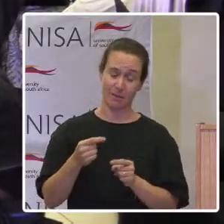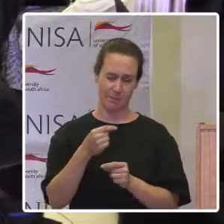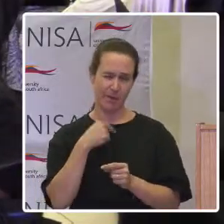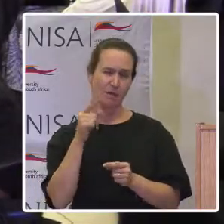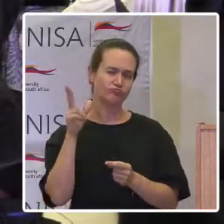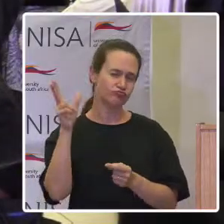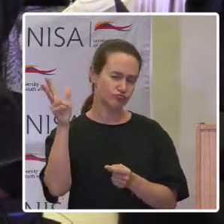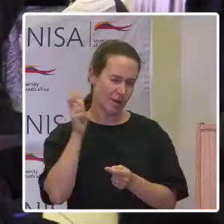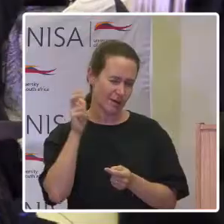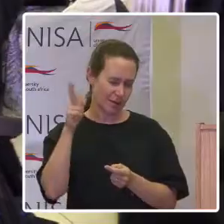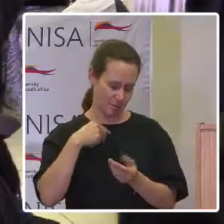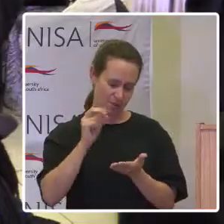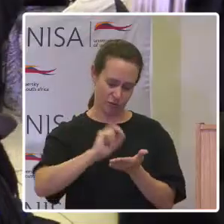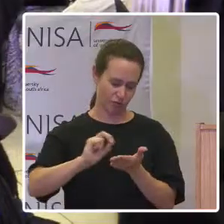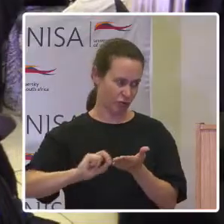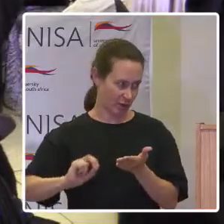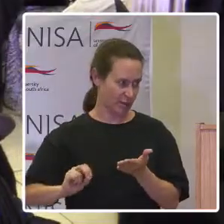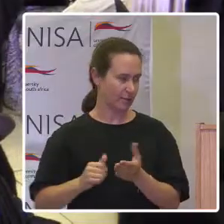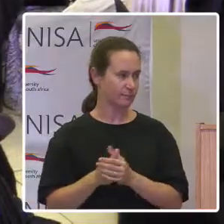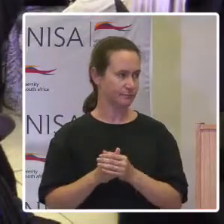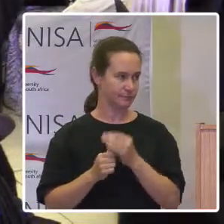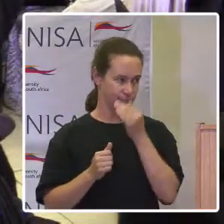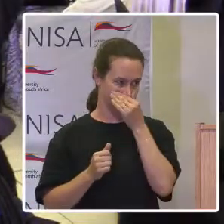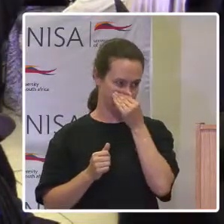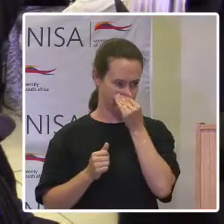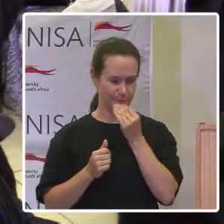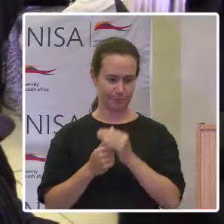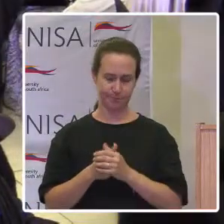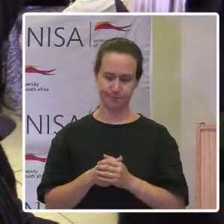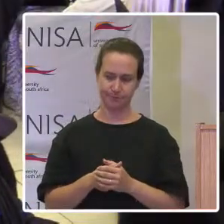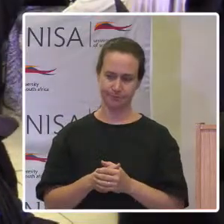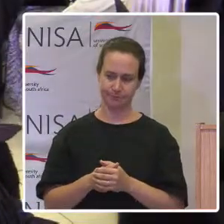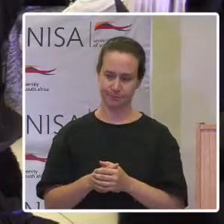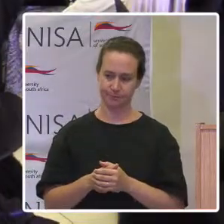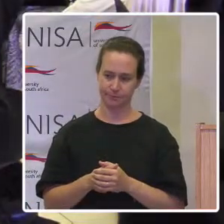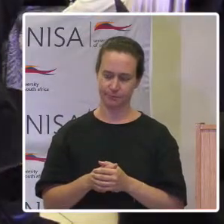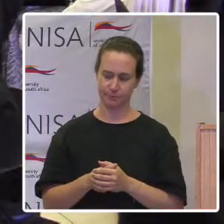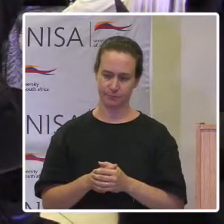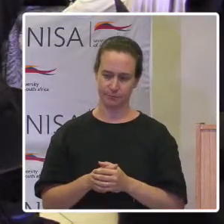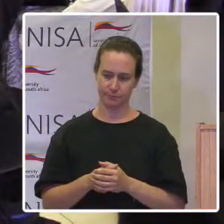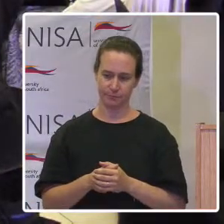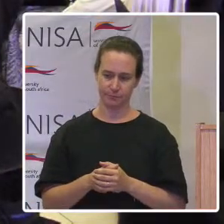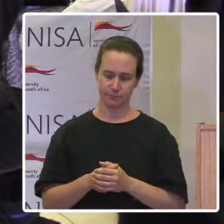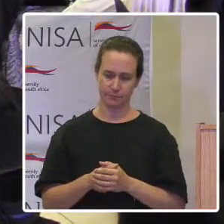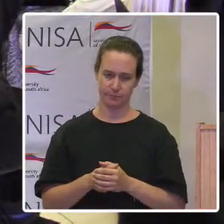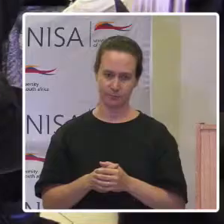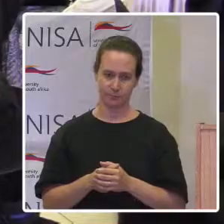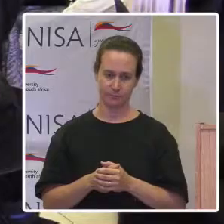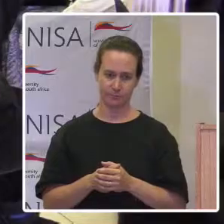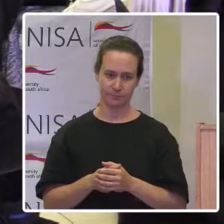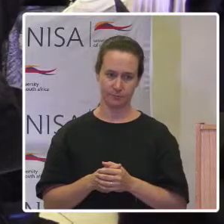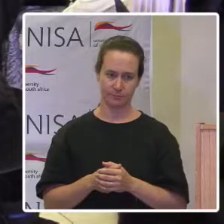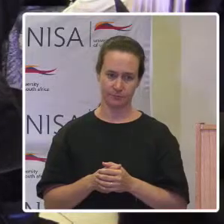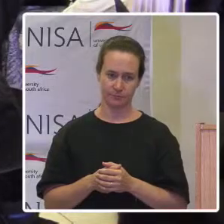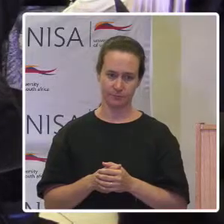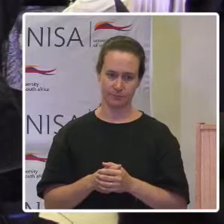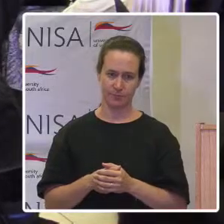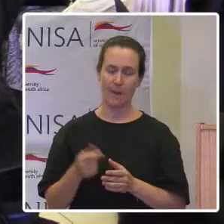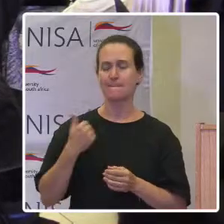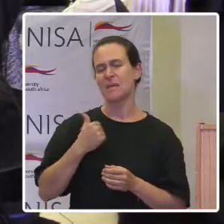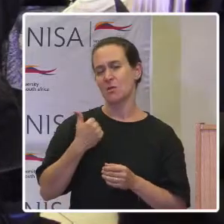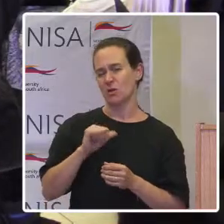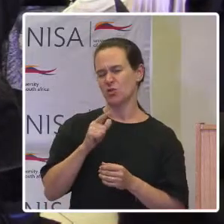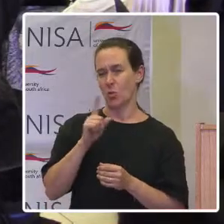and transmitting the message over. So on my end, I just want to raise a concern to say